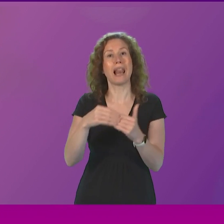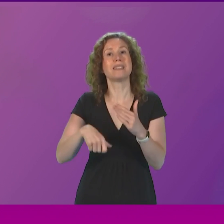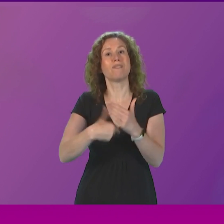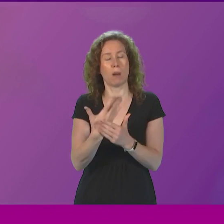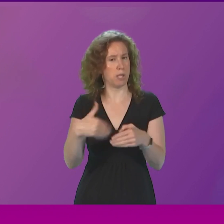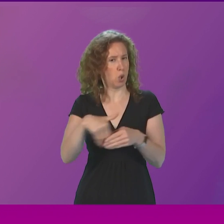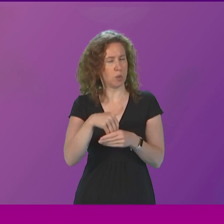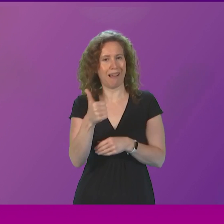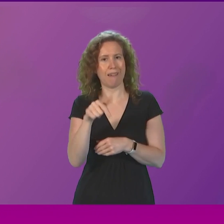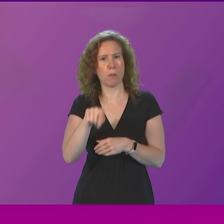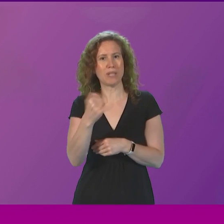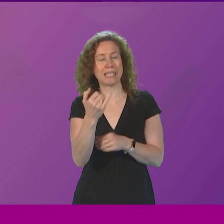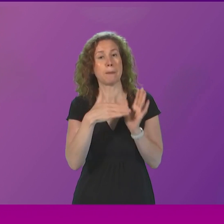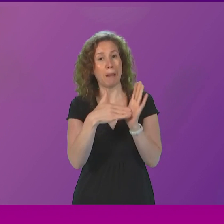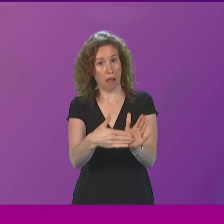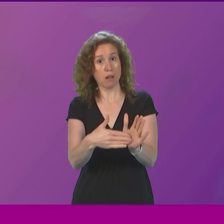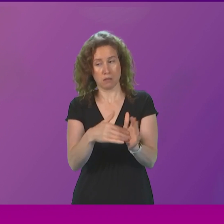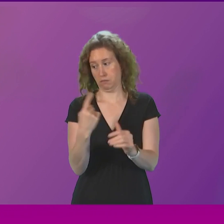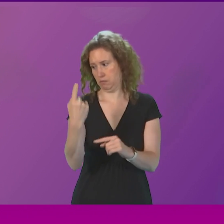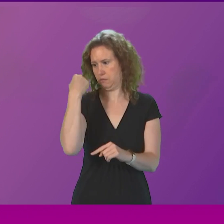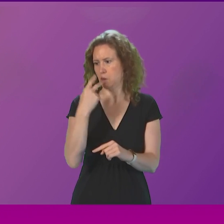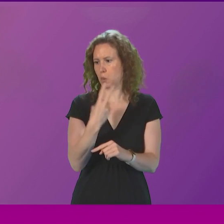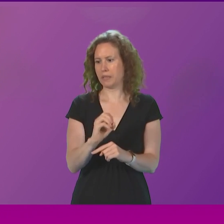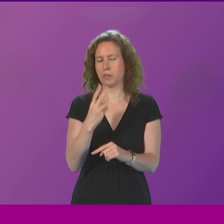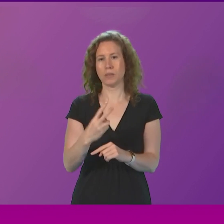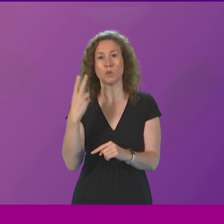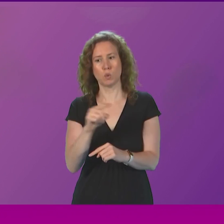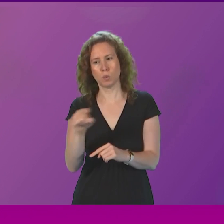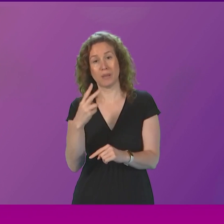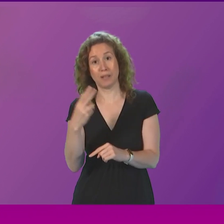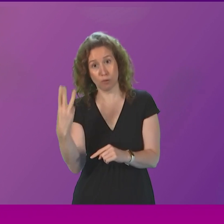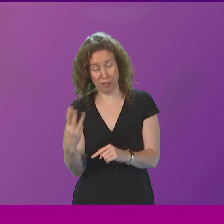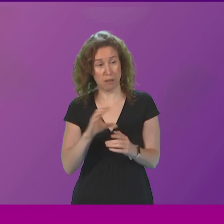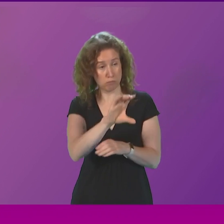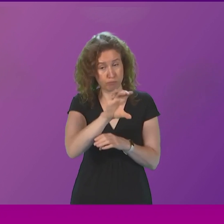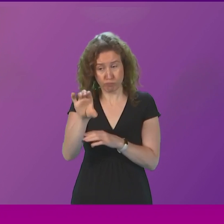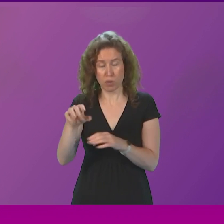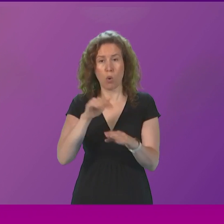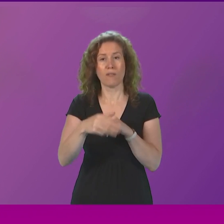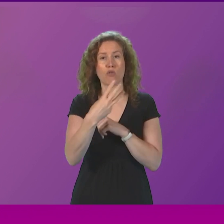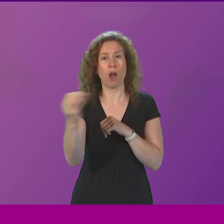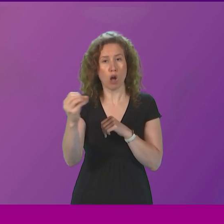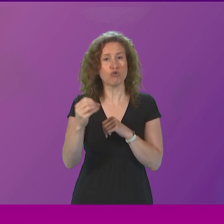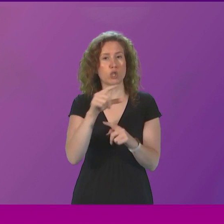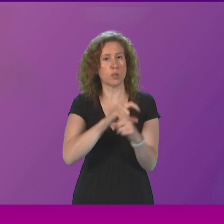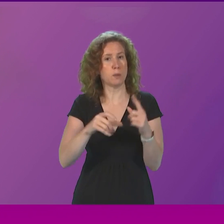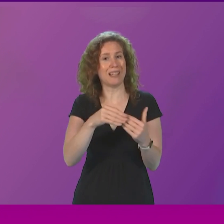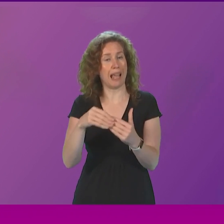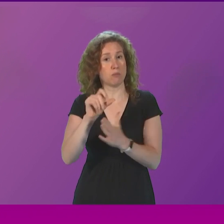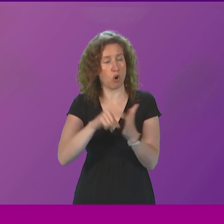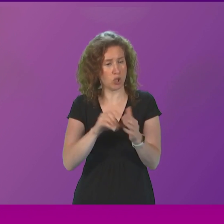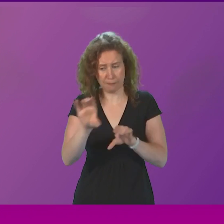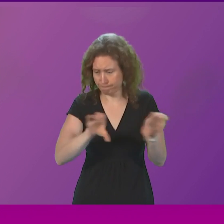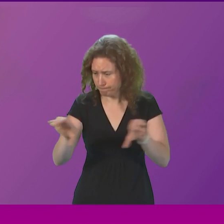including £11.6 million in 22-23 to over 300 community-led projects, strengthening resilience